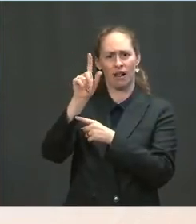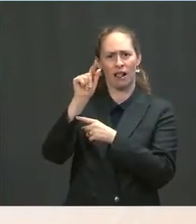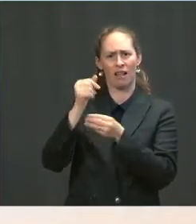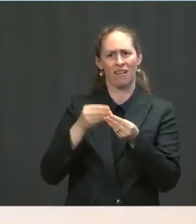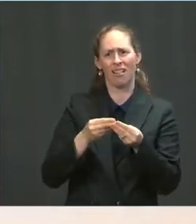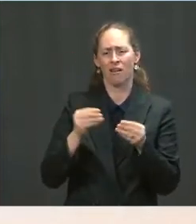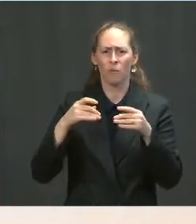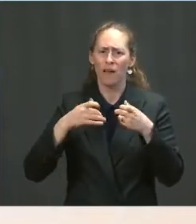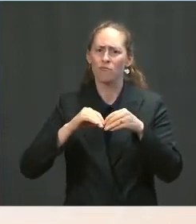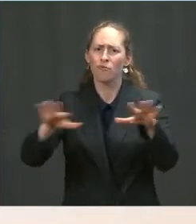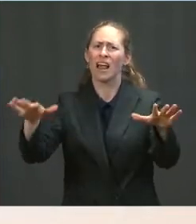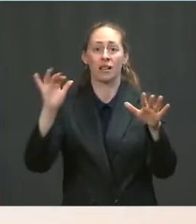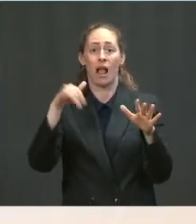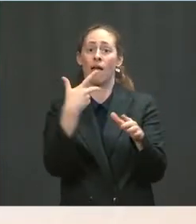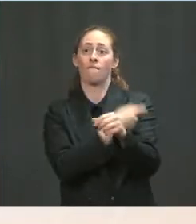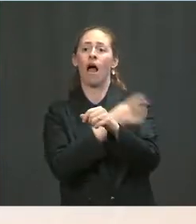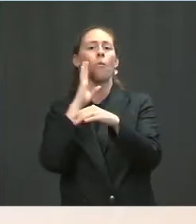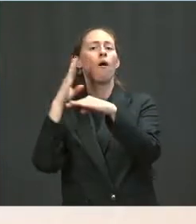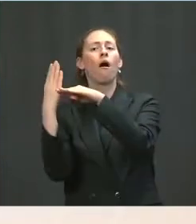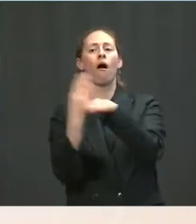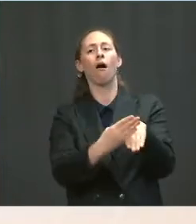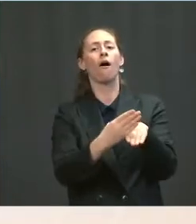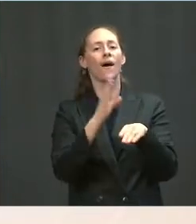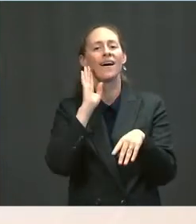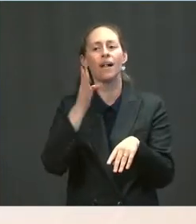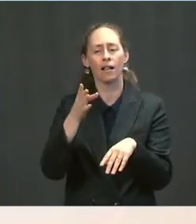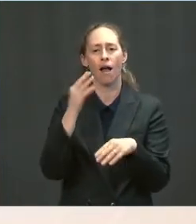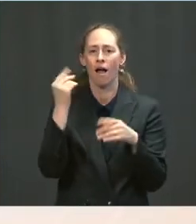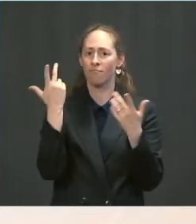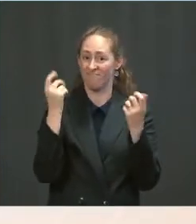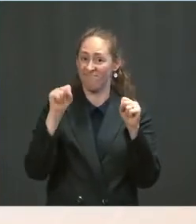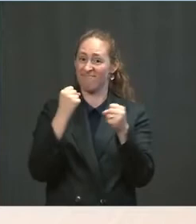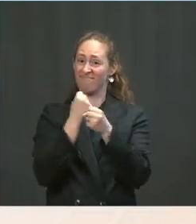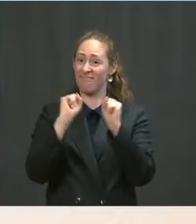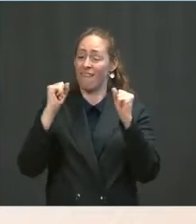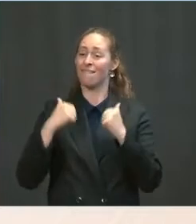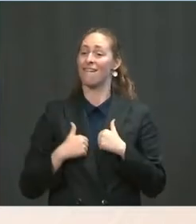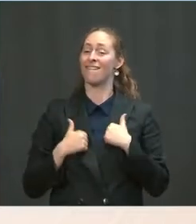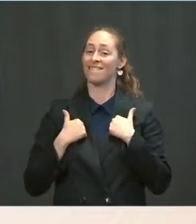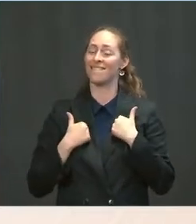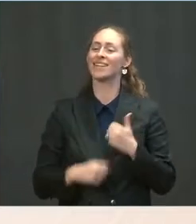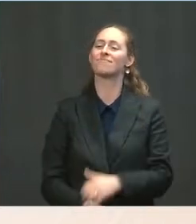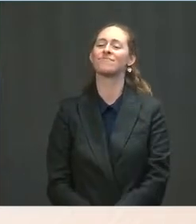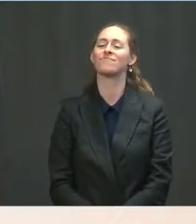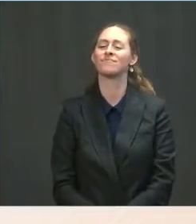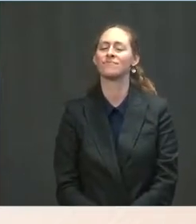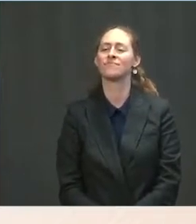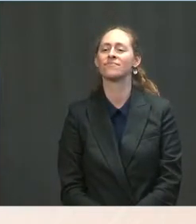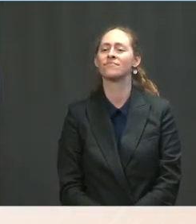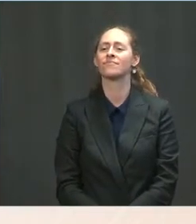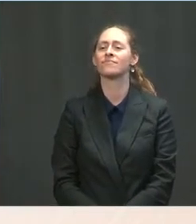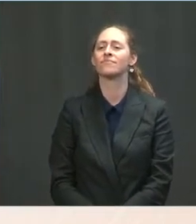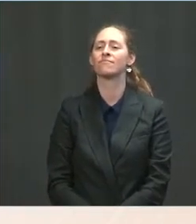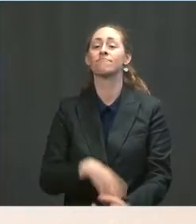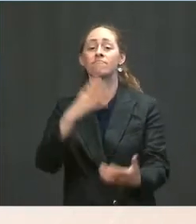as we all know, save lives. Finally, I have a quick preview of the week ahead for all of you.